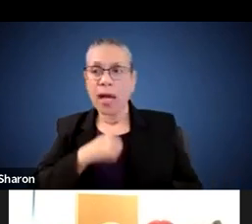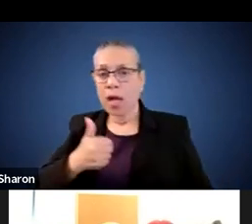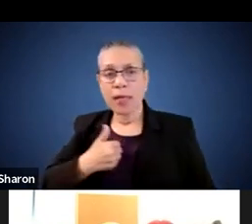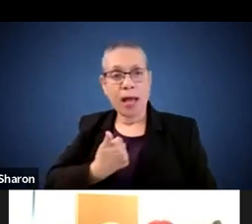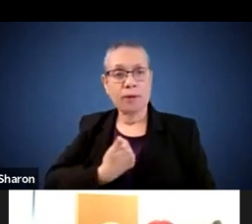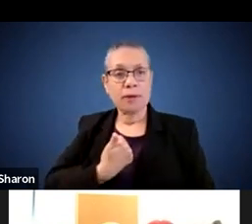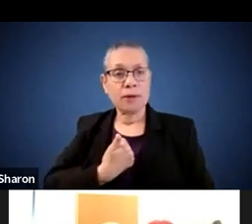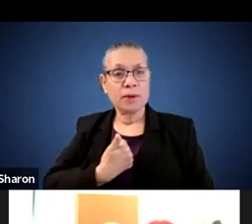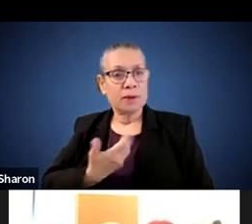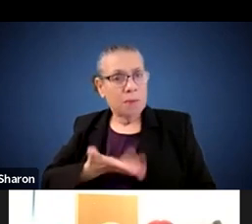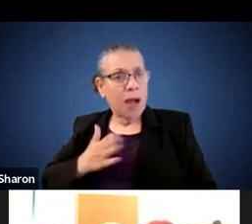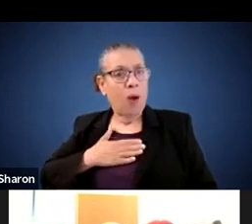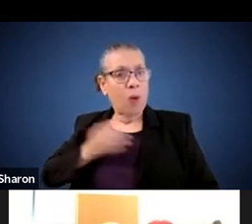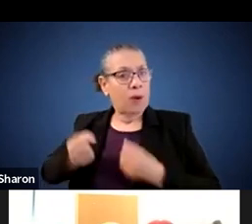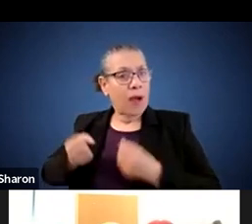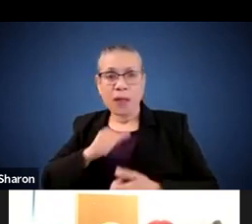transportation